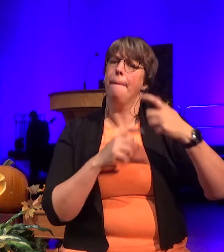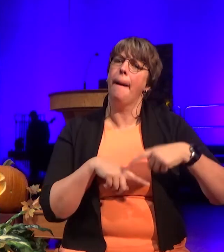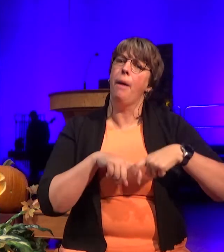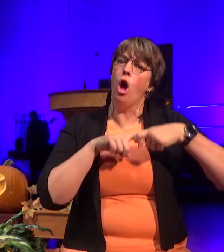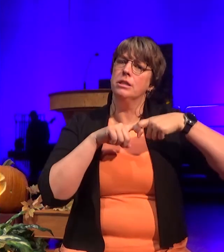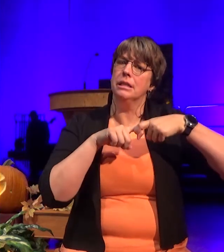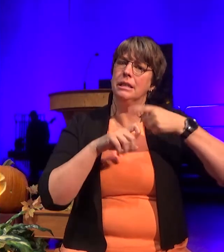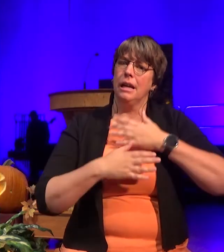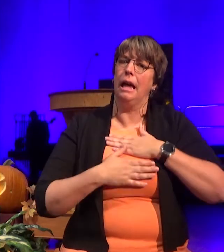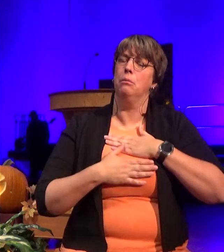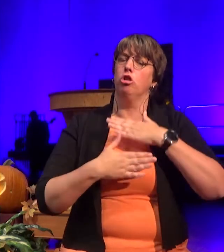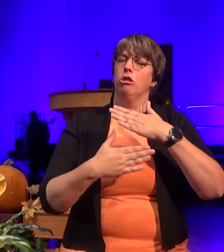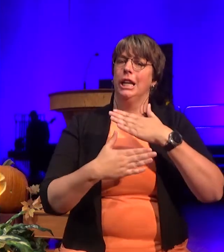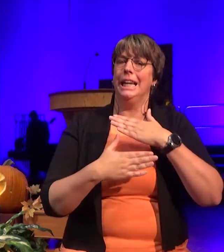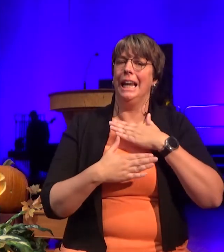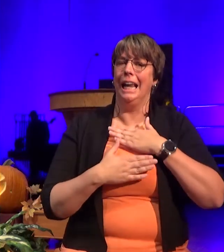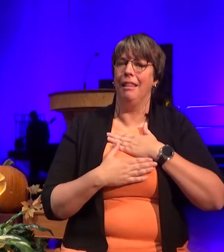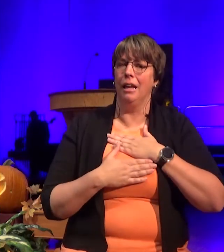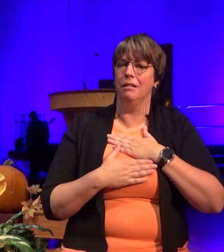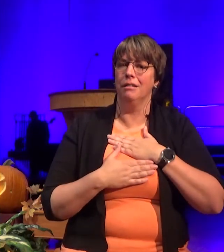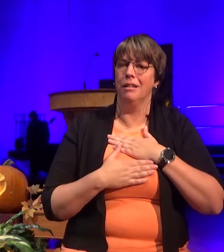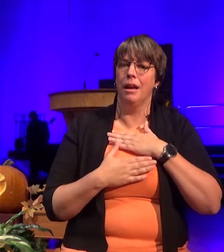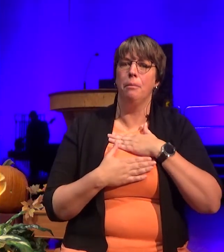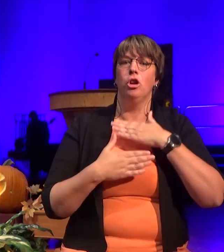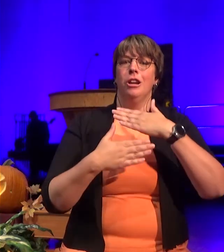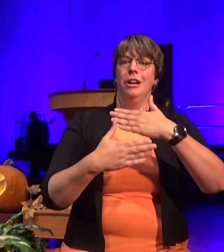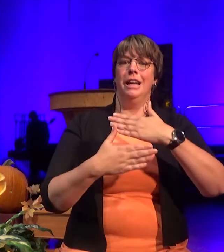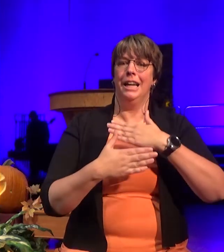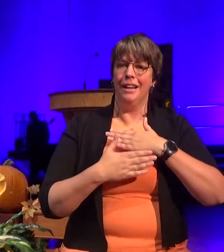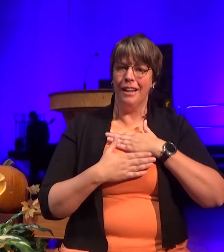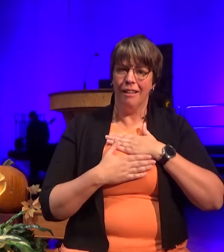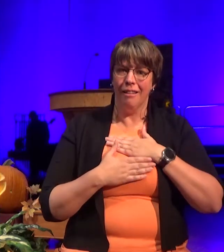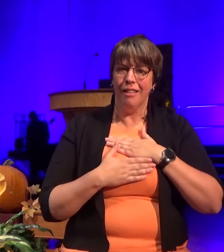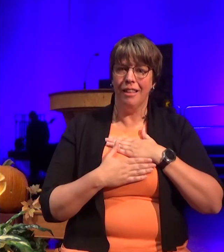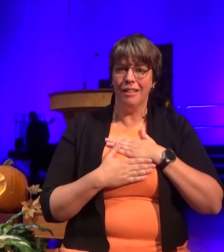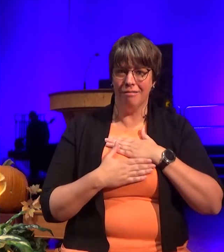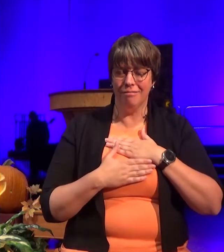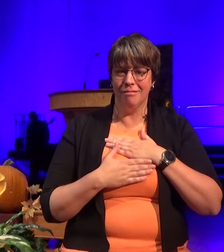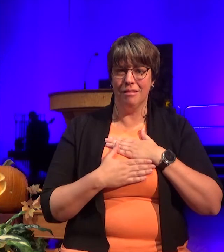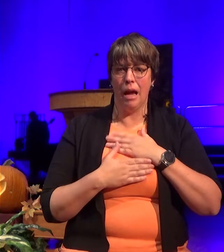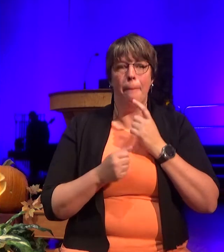in and breathing out and being grateful.